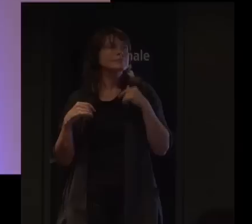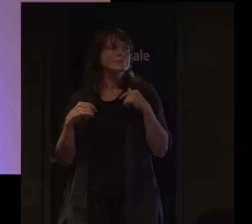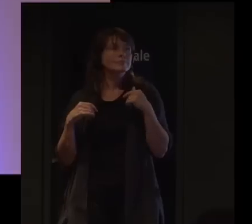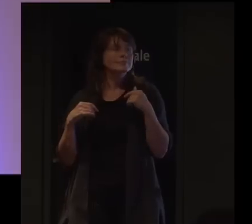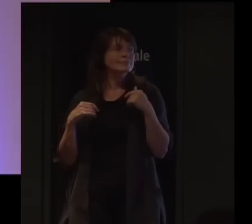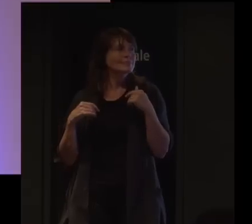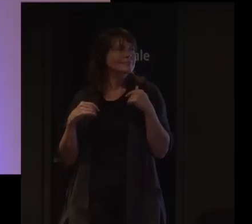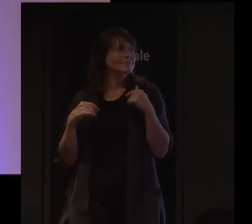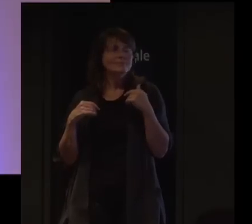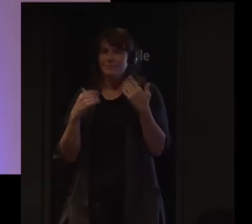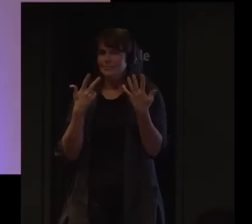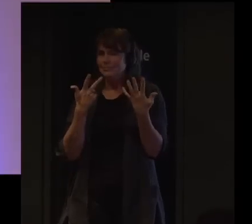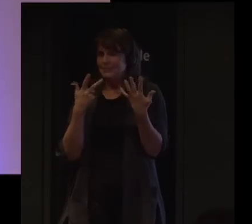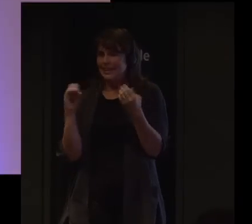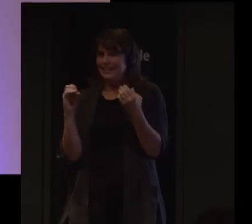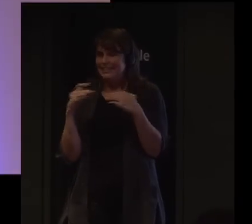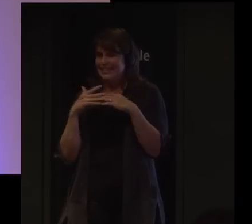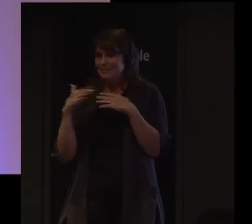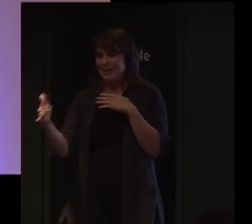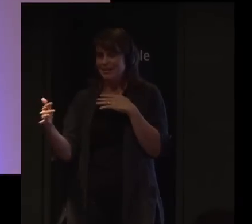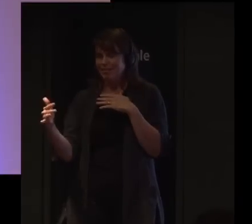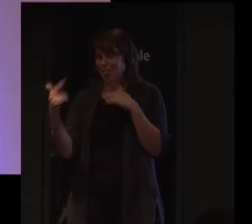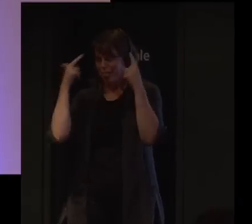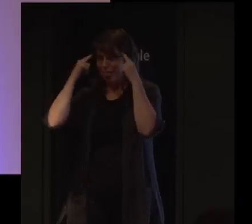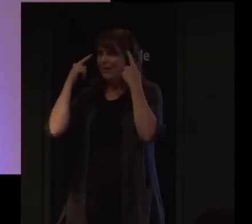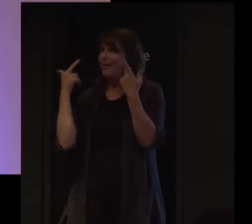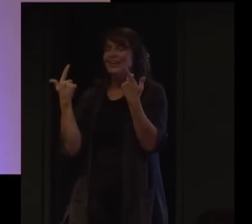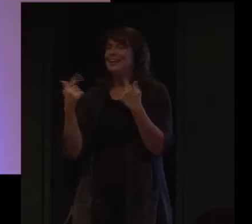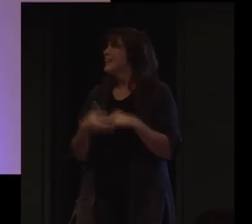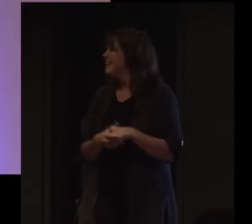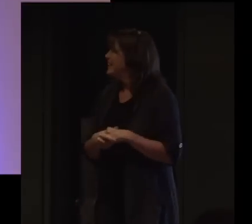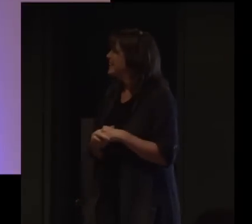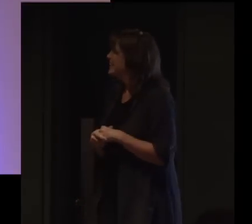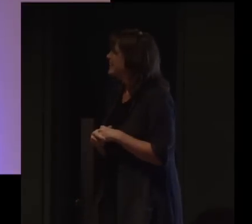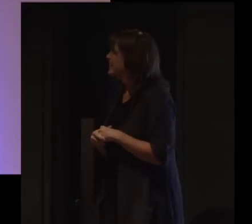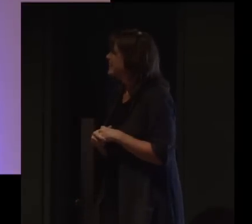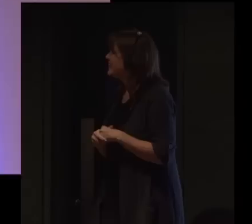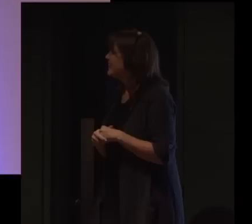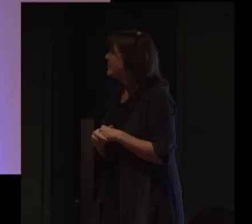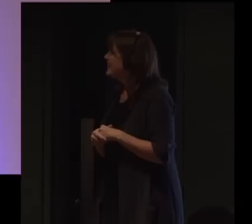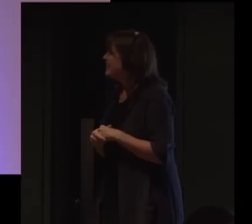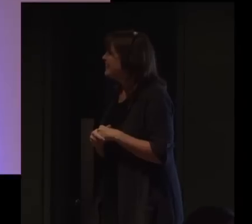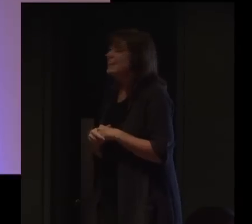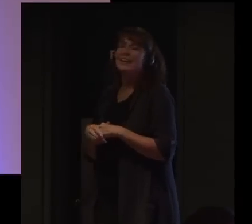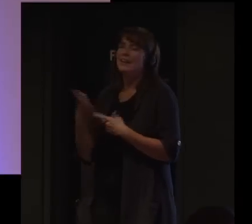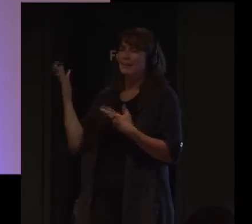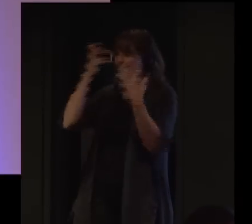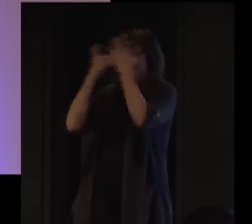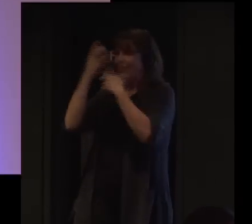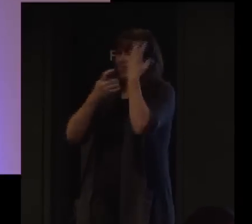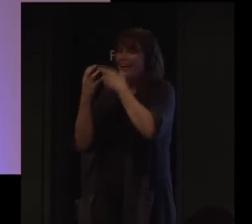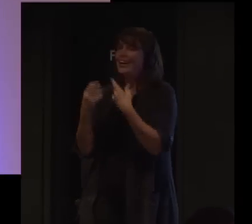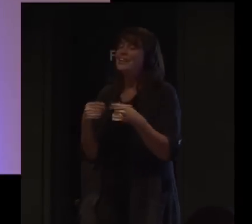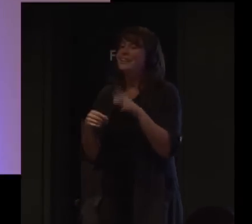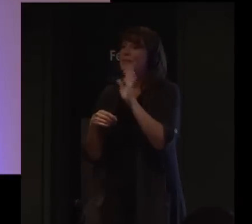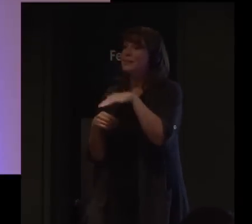80,000. No, 80 millions. Now I'm a bit lost with I'm not an active speaker, so it's a bit complicated. But anyway, it's a large